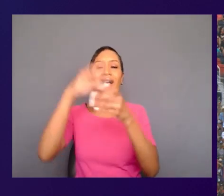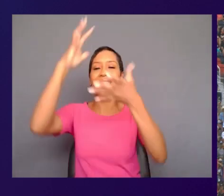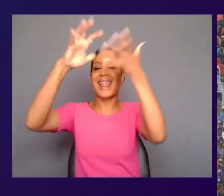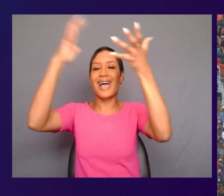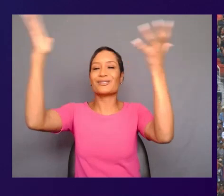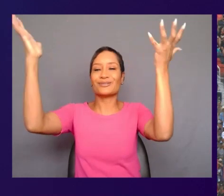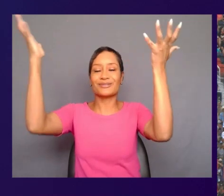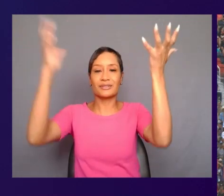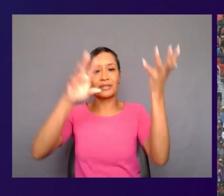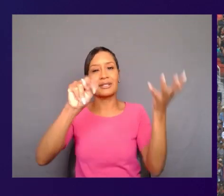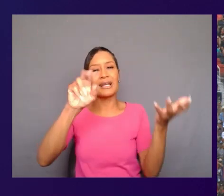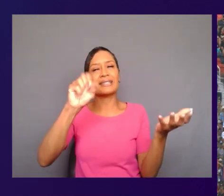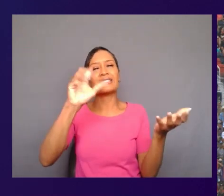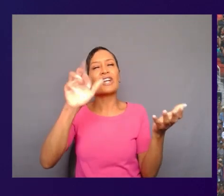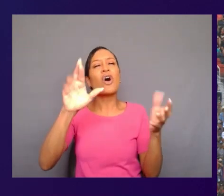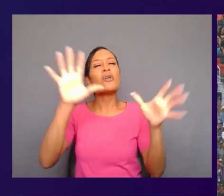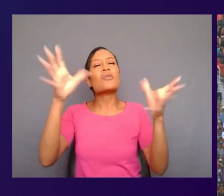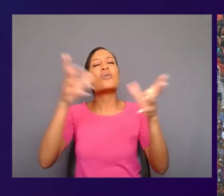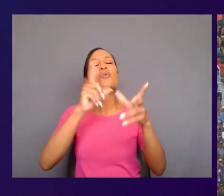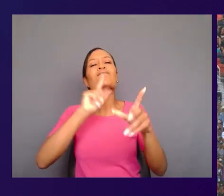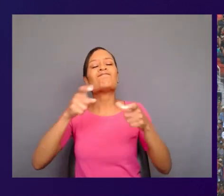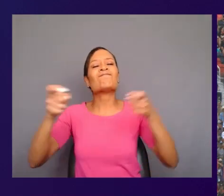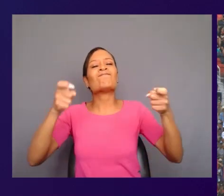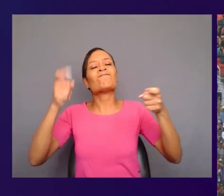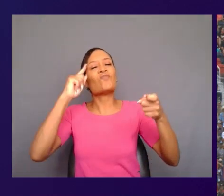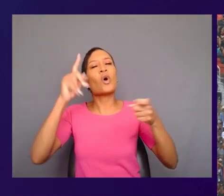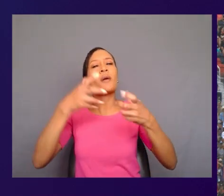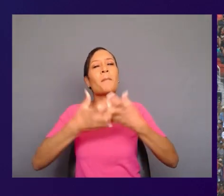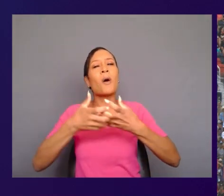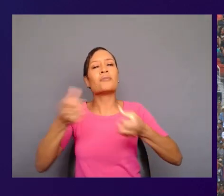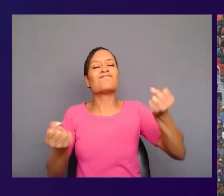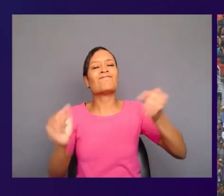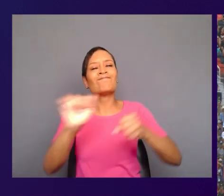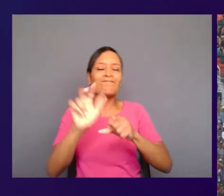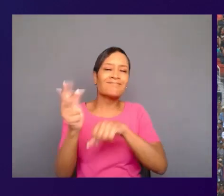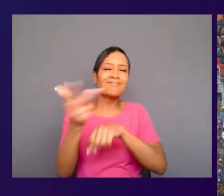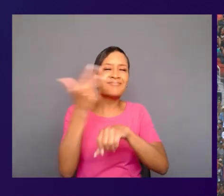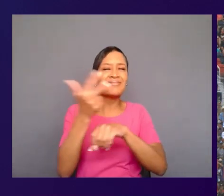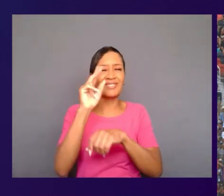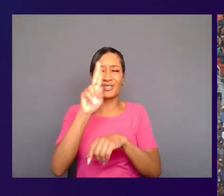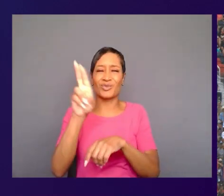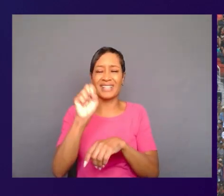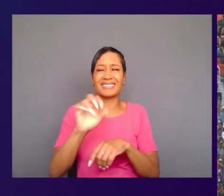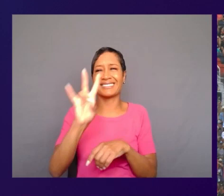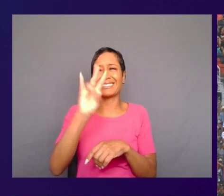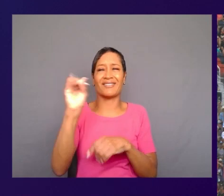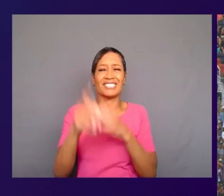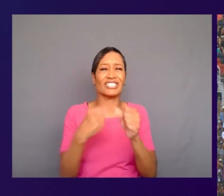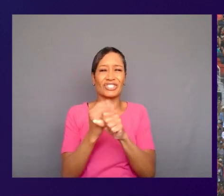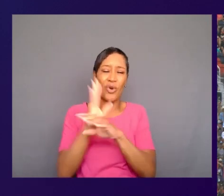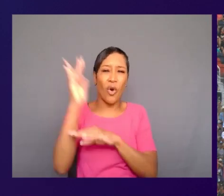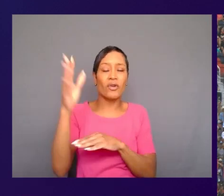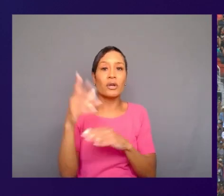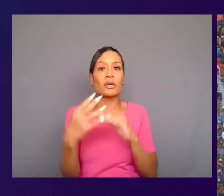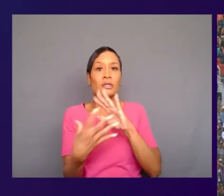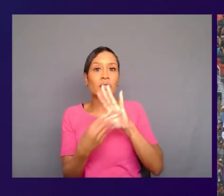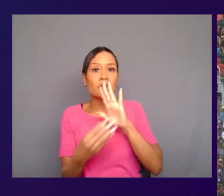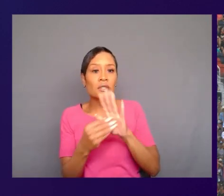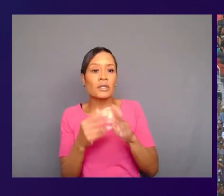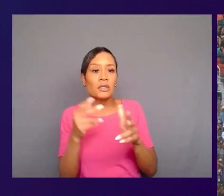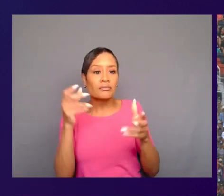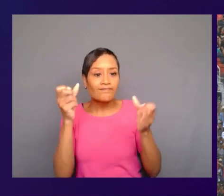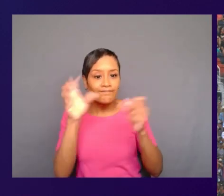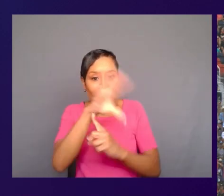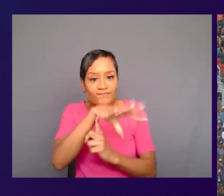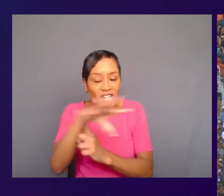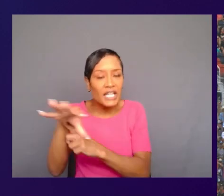NASCAR is the sanctioning body for the #1 motorsports in US. It has been around for 70 plus years, collecting racing videos, audios, and image